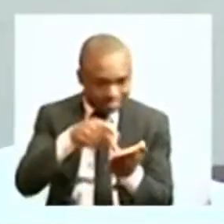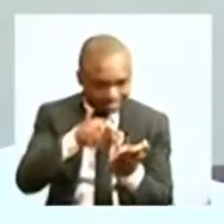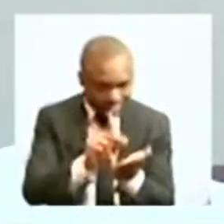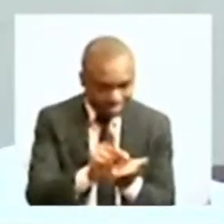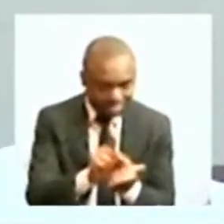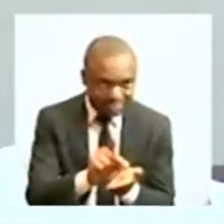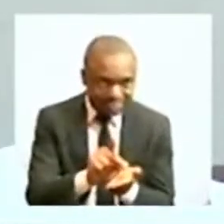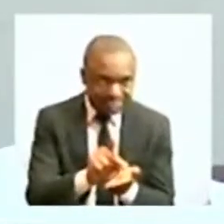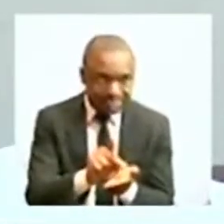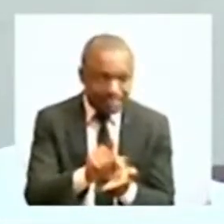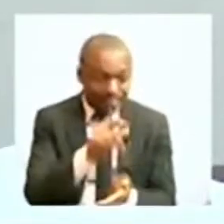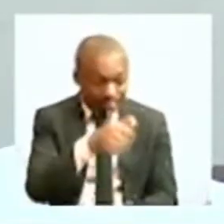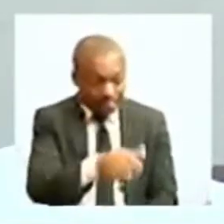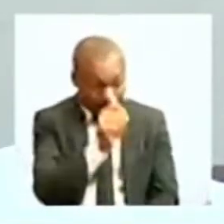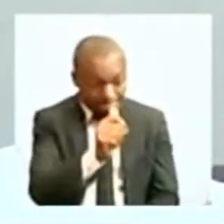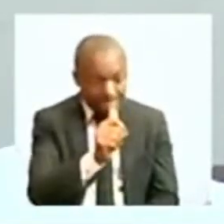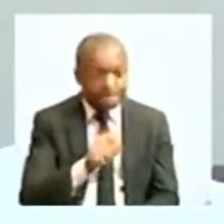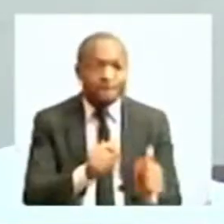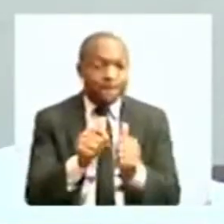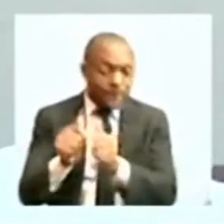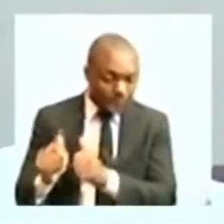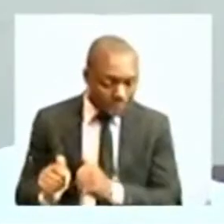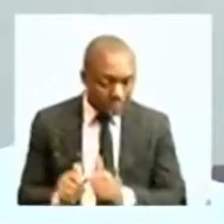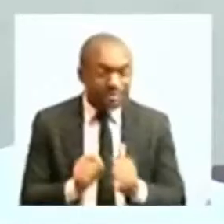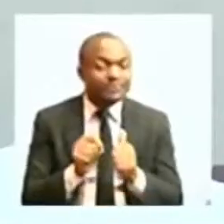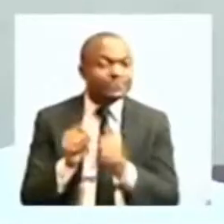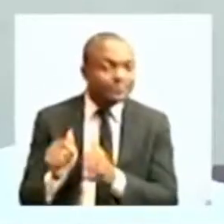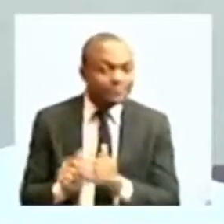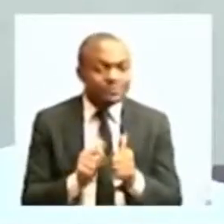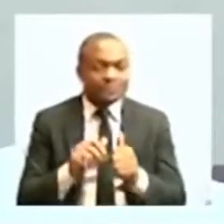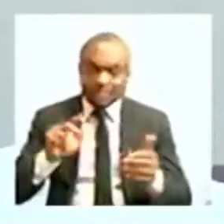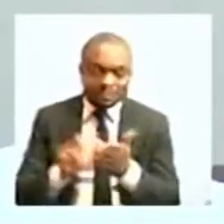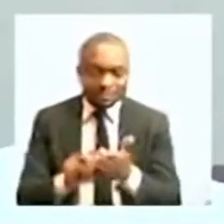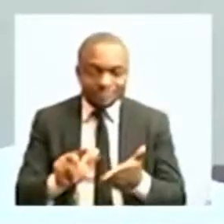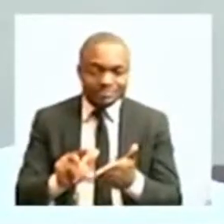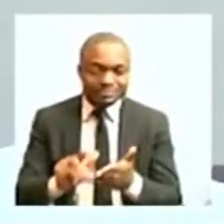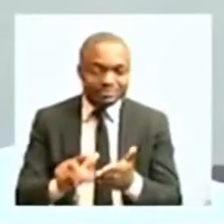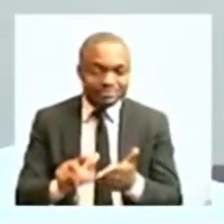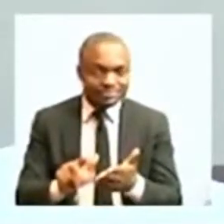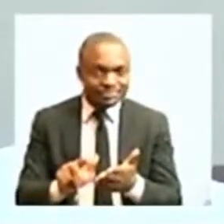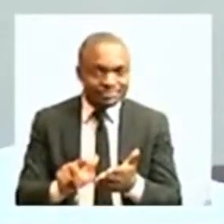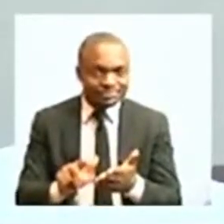payment. Himself as acting, he signs it.